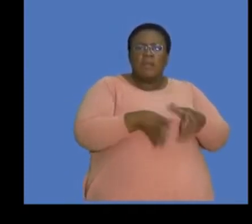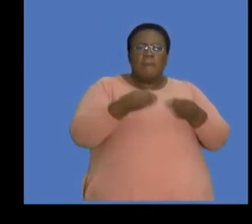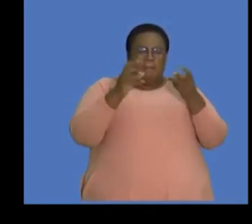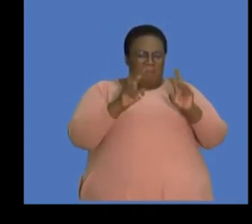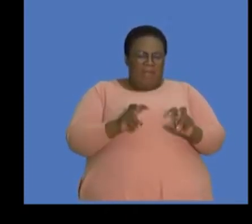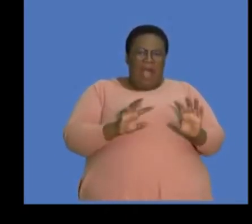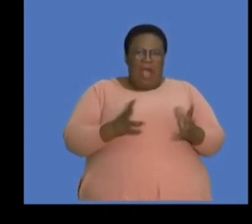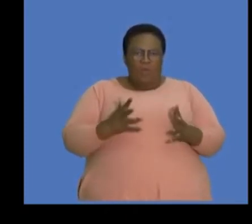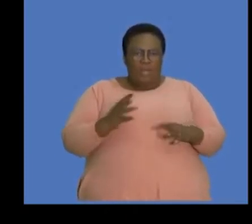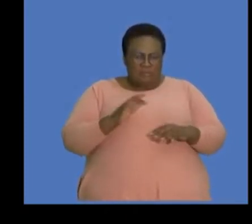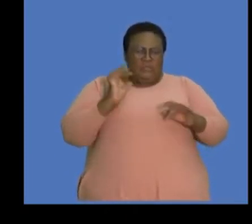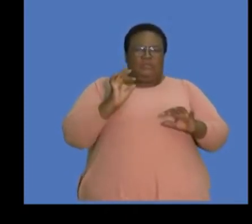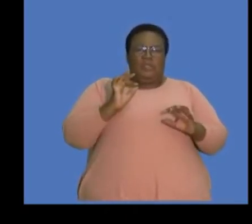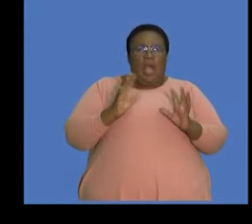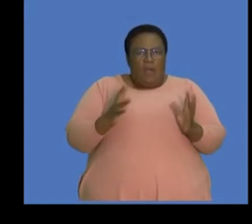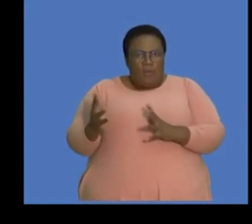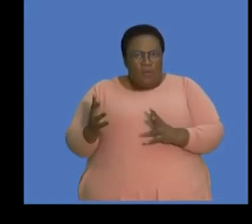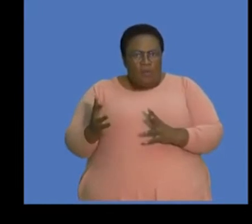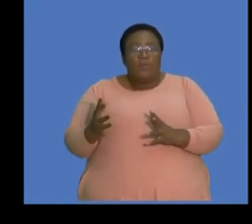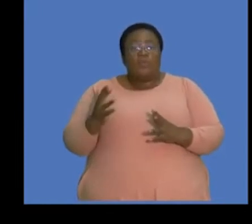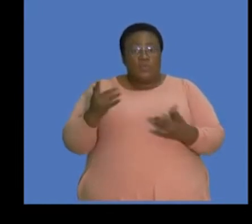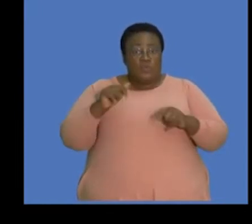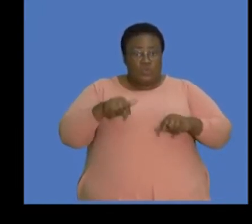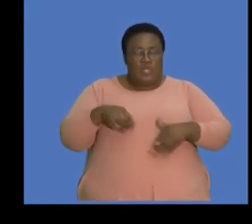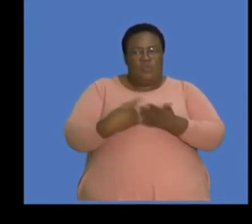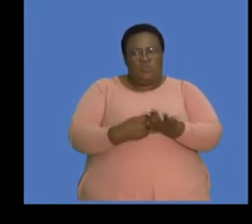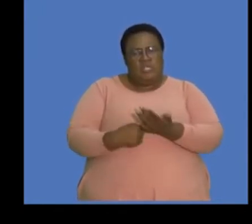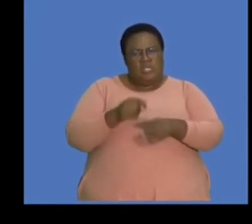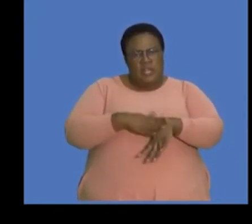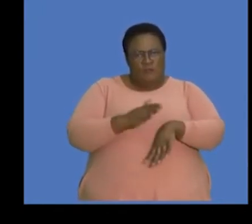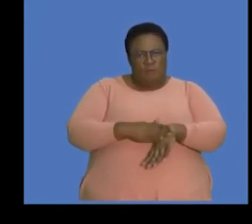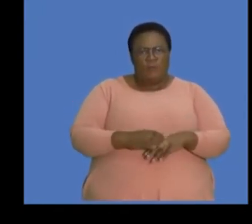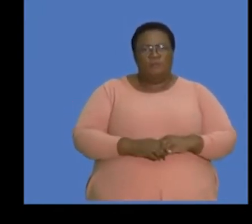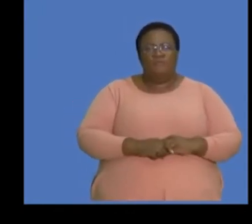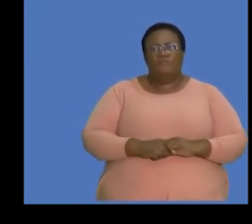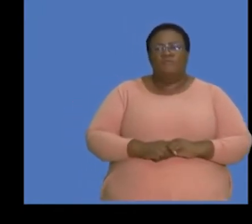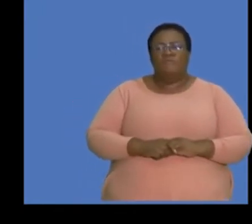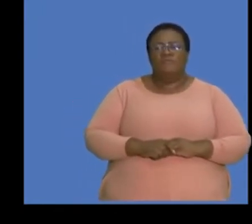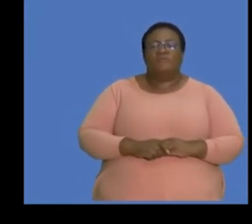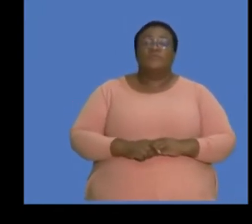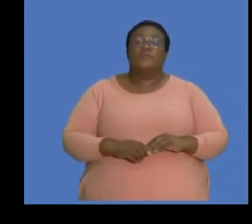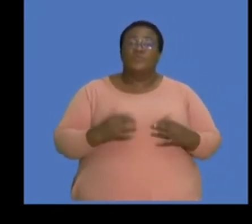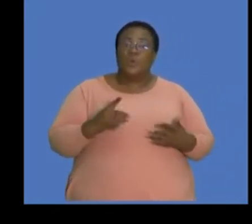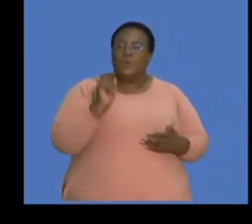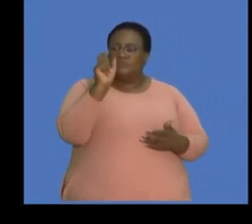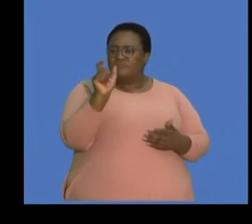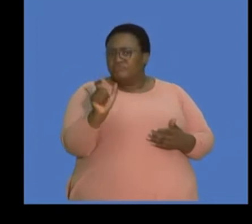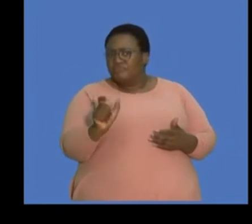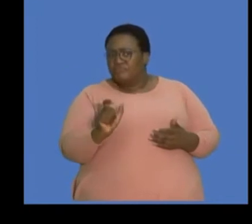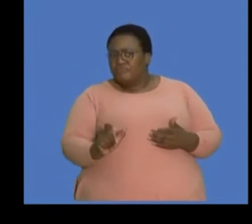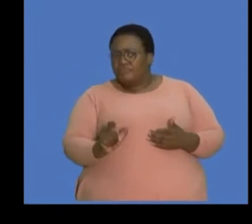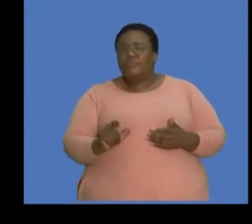the big idea in terms of today's session, right? Okay, now the terminology in terms of the